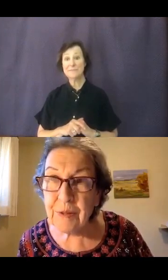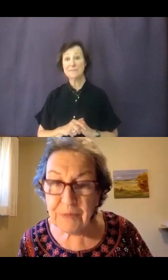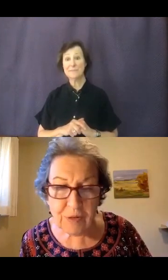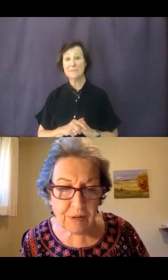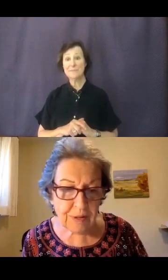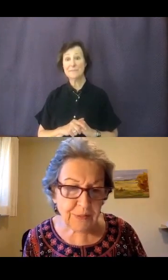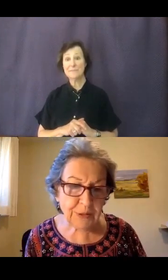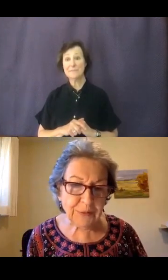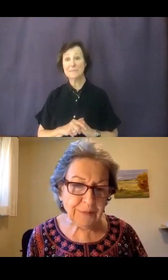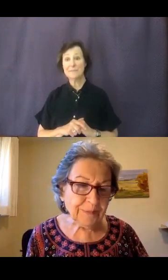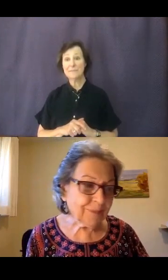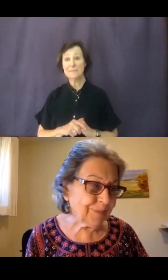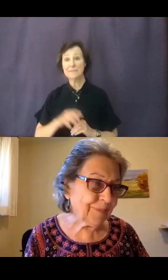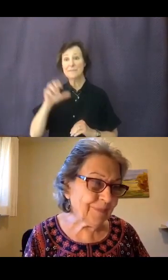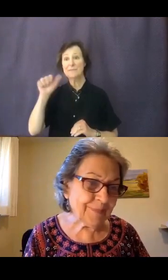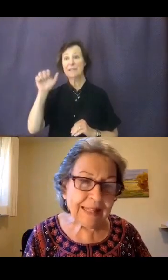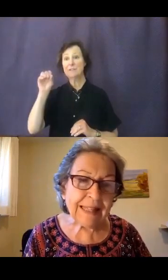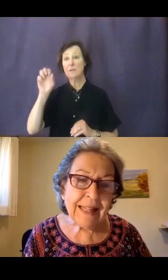Kusunam to all of you.